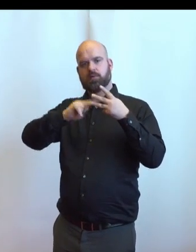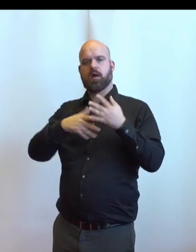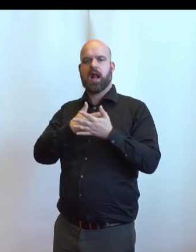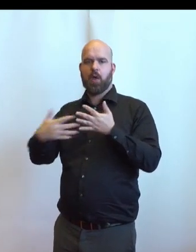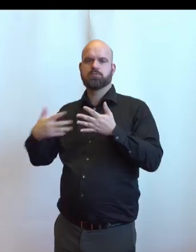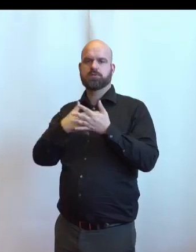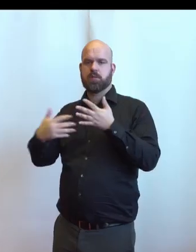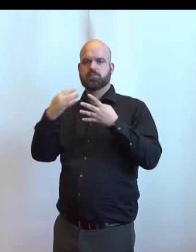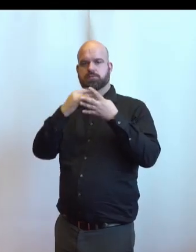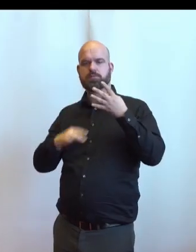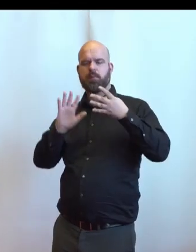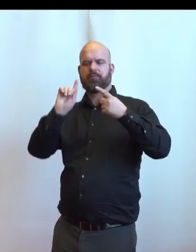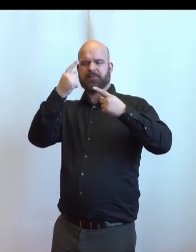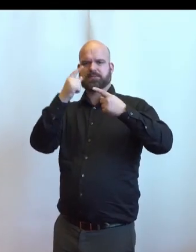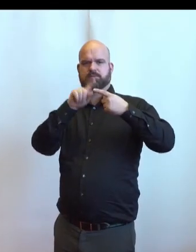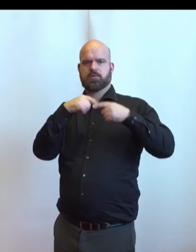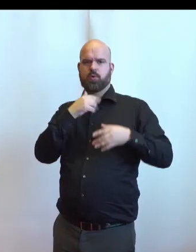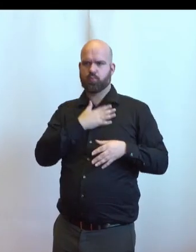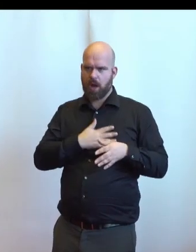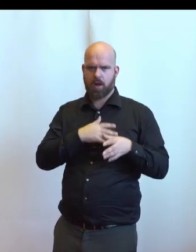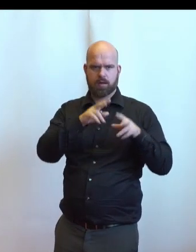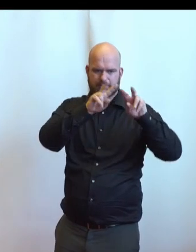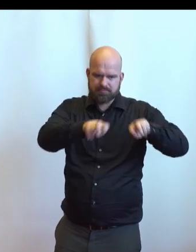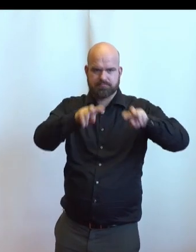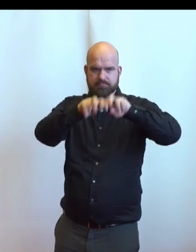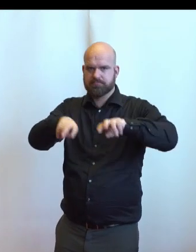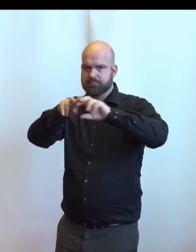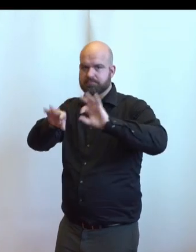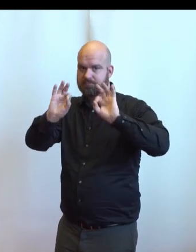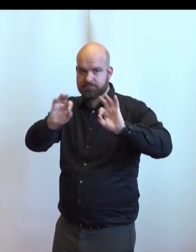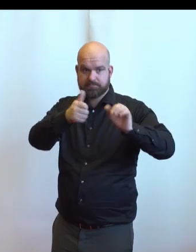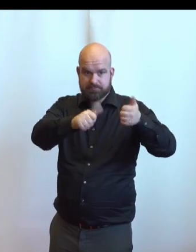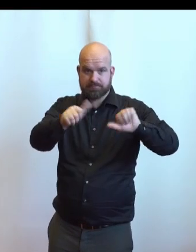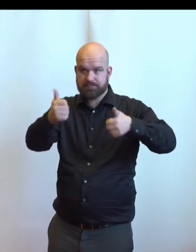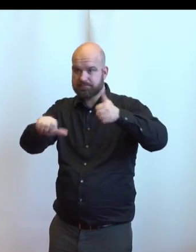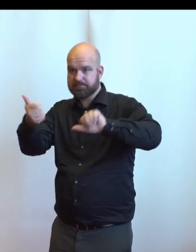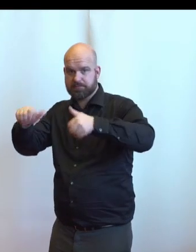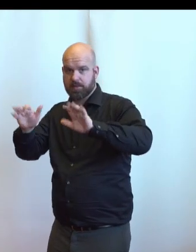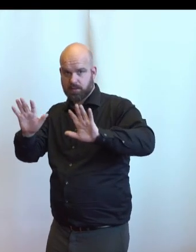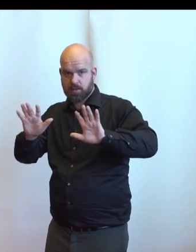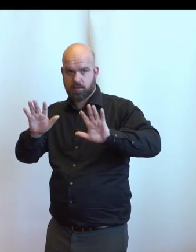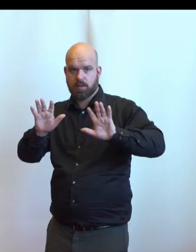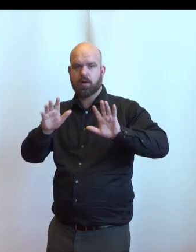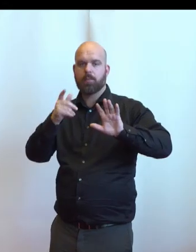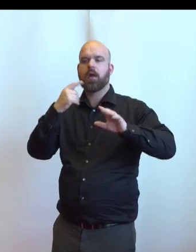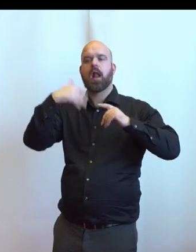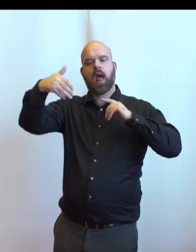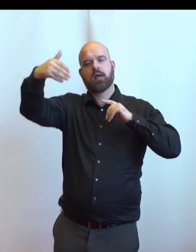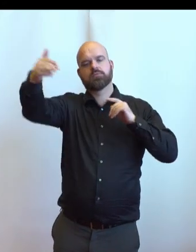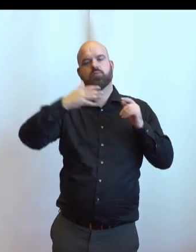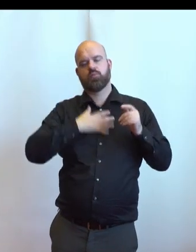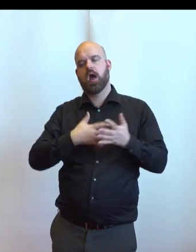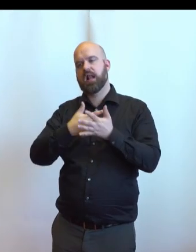we cannot do without having another language than English. So that's planned, but I don't have a committed date for